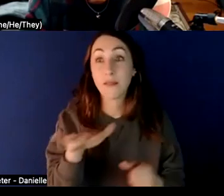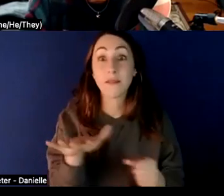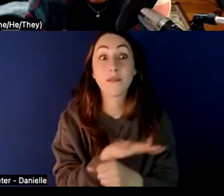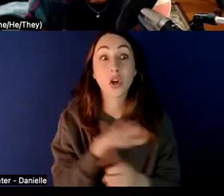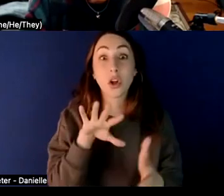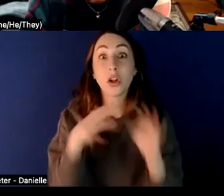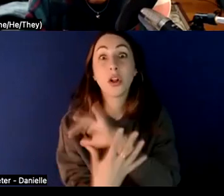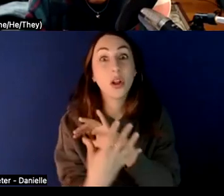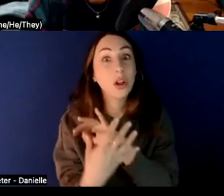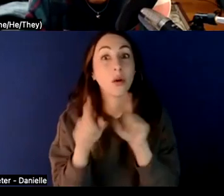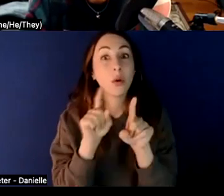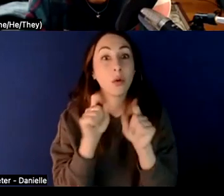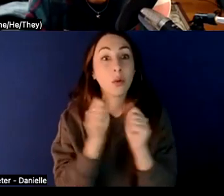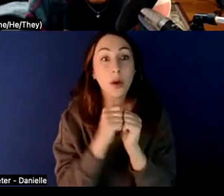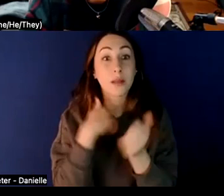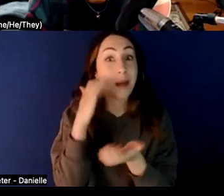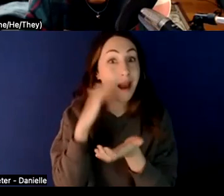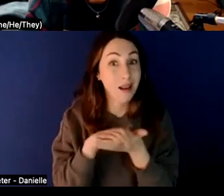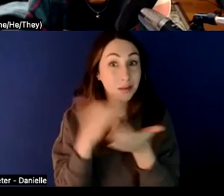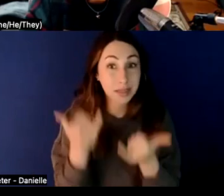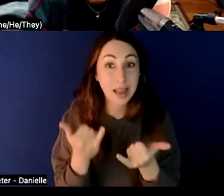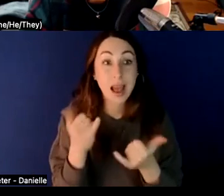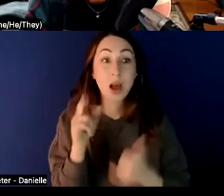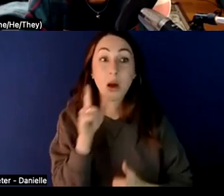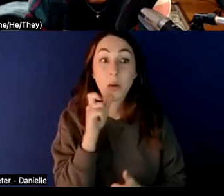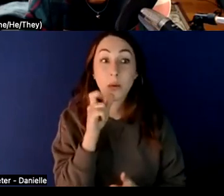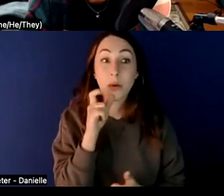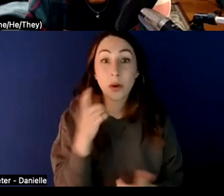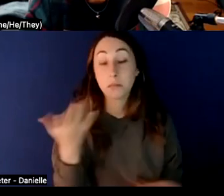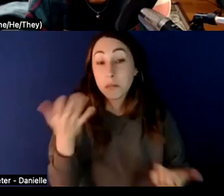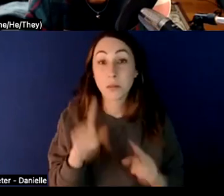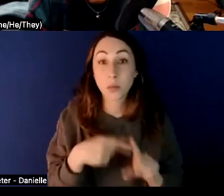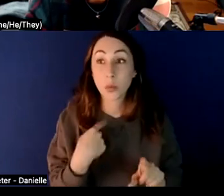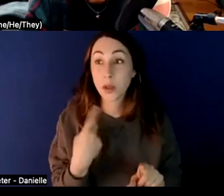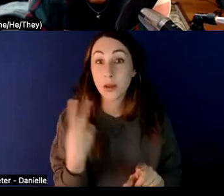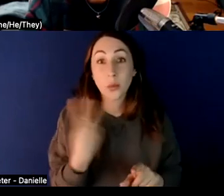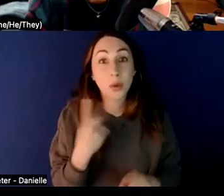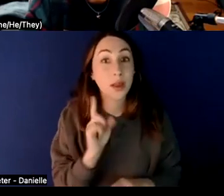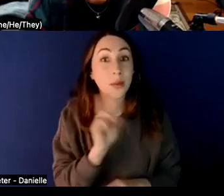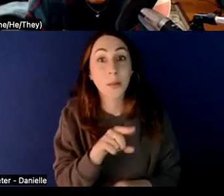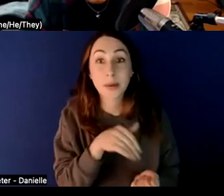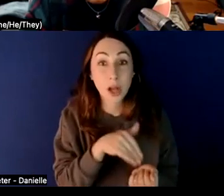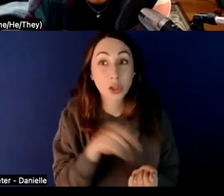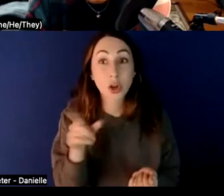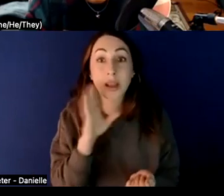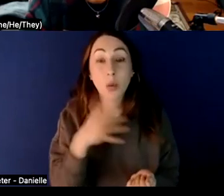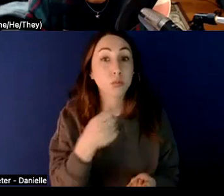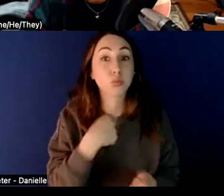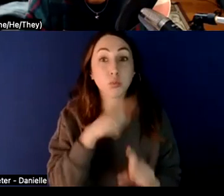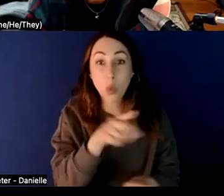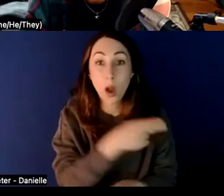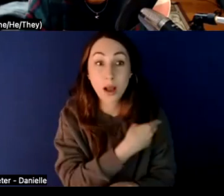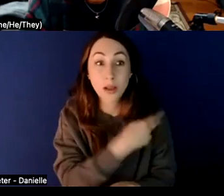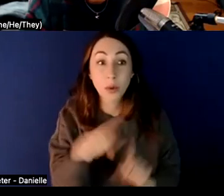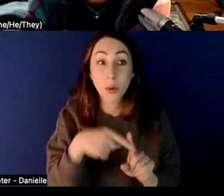my husband now, who like never flinches when we have to go to a doctor. He rushes me to the hospital when we need. And it's like, I